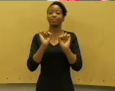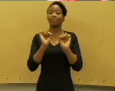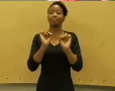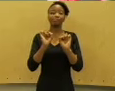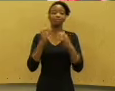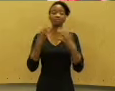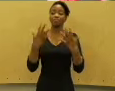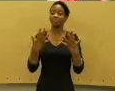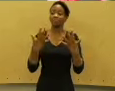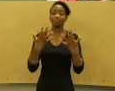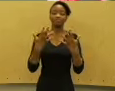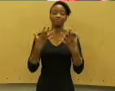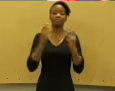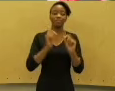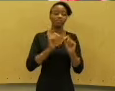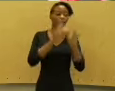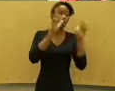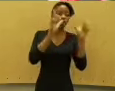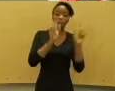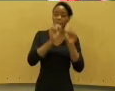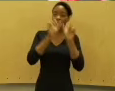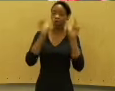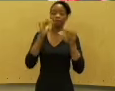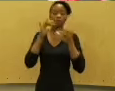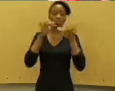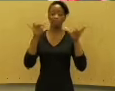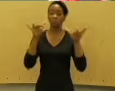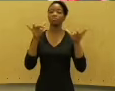many possibilities for so many people.